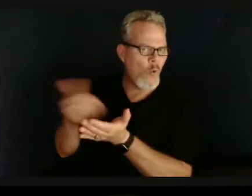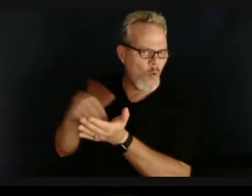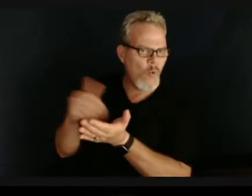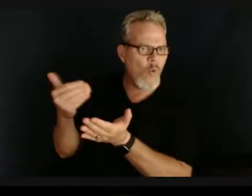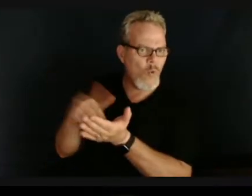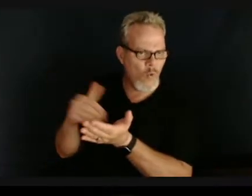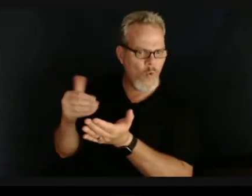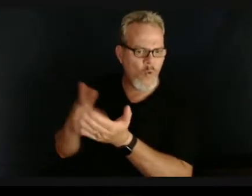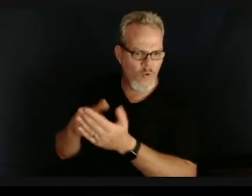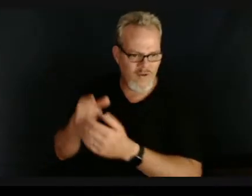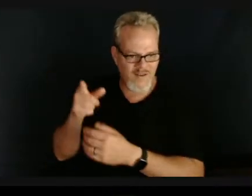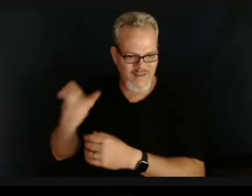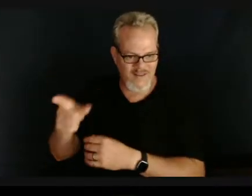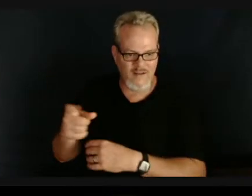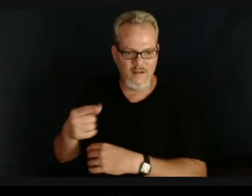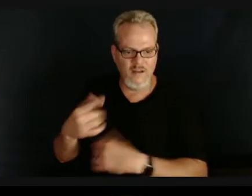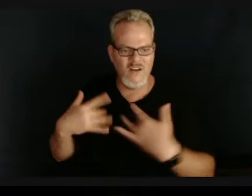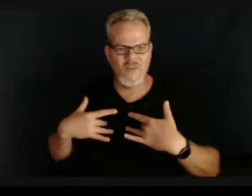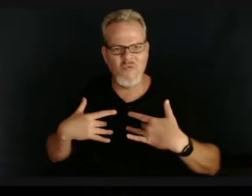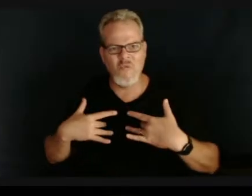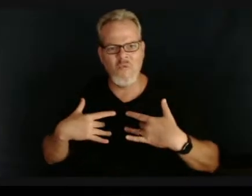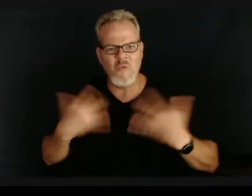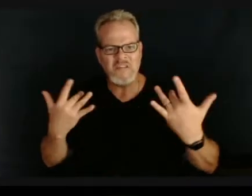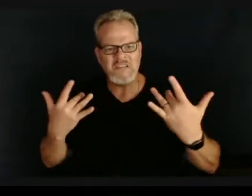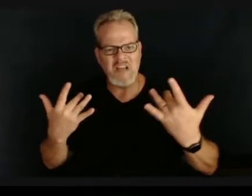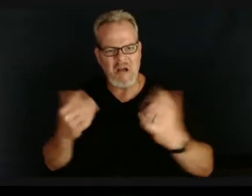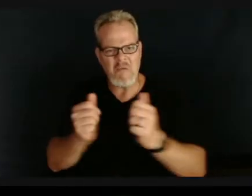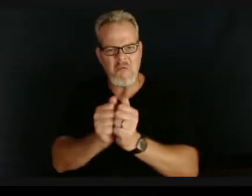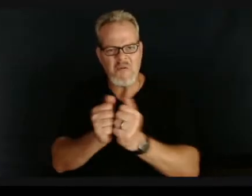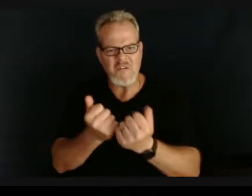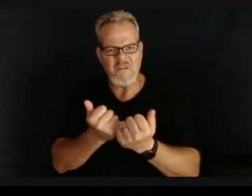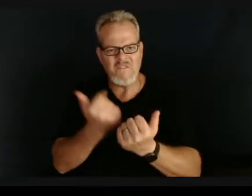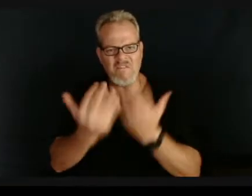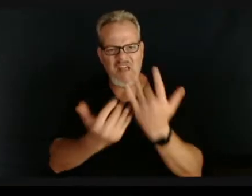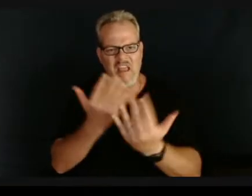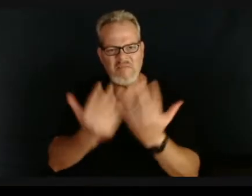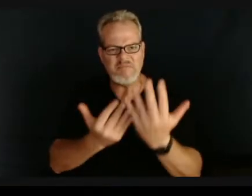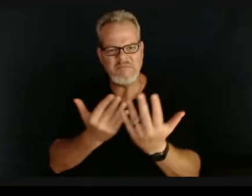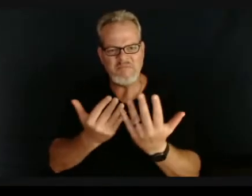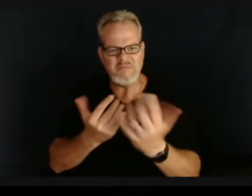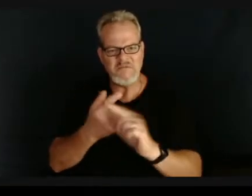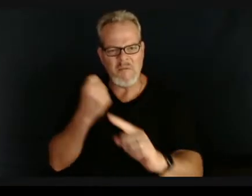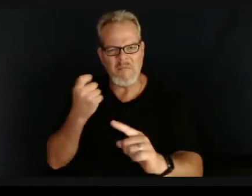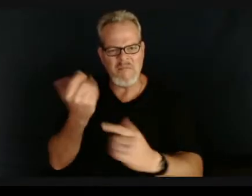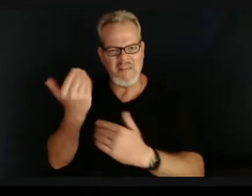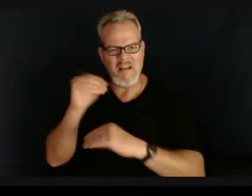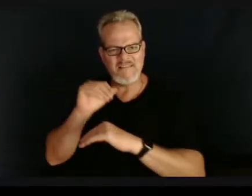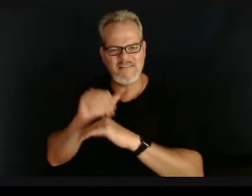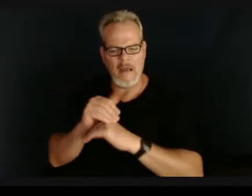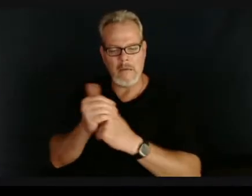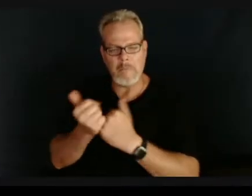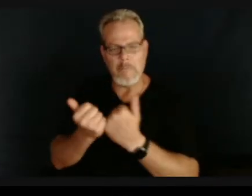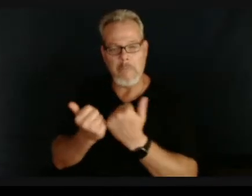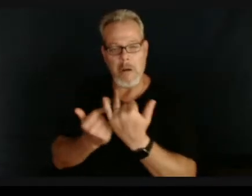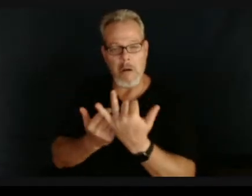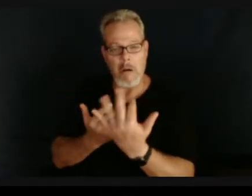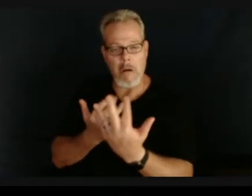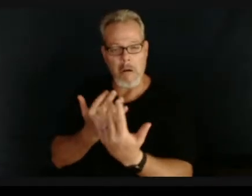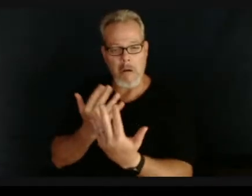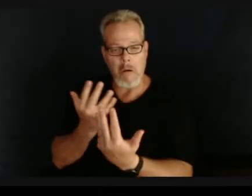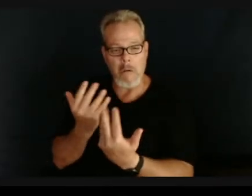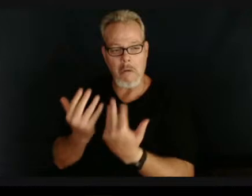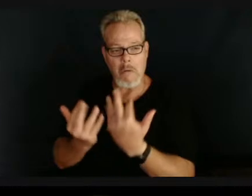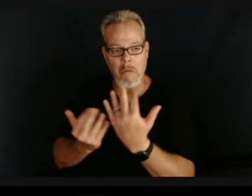Tracker. What's up with the flames from last night? That persistent flame that was going on inside the